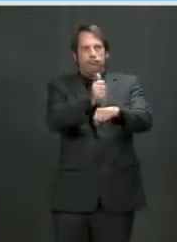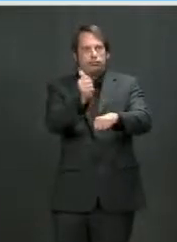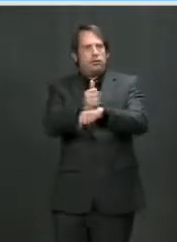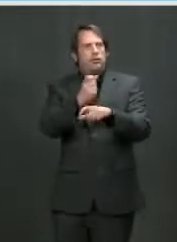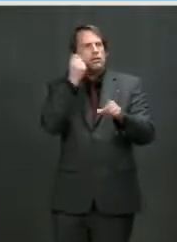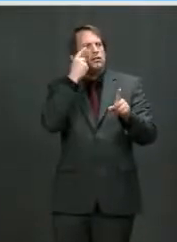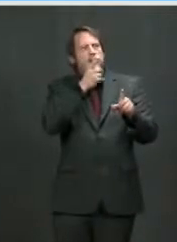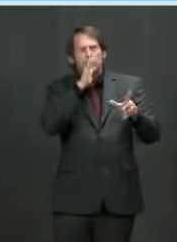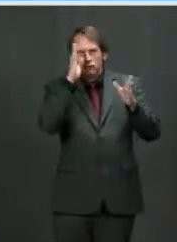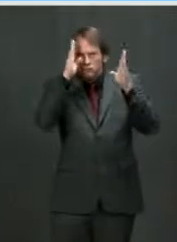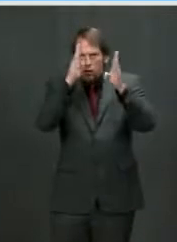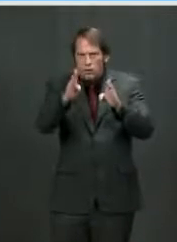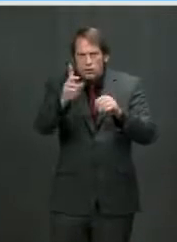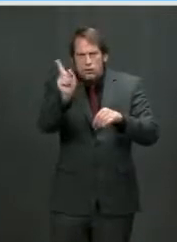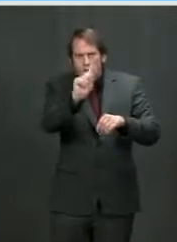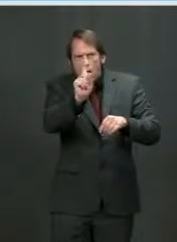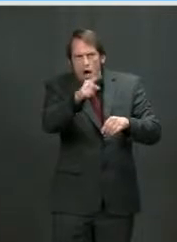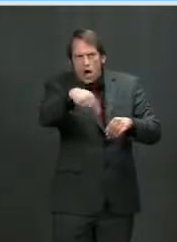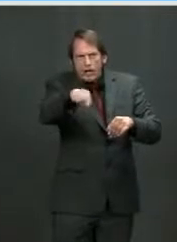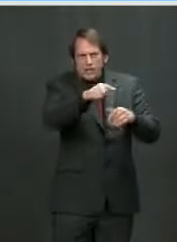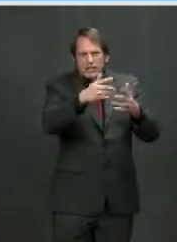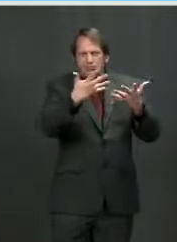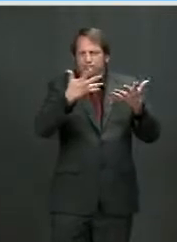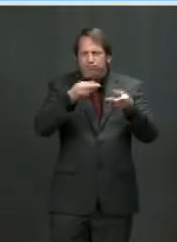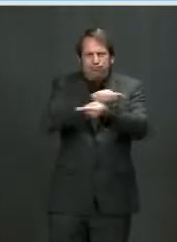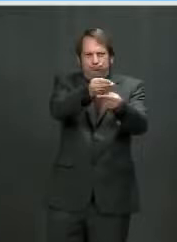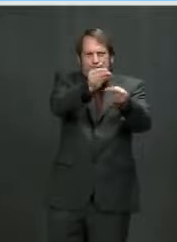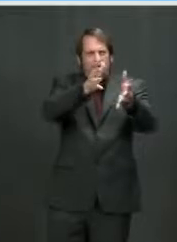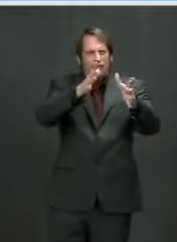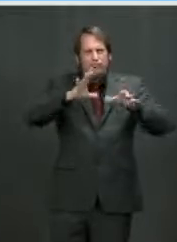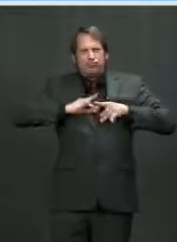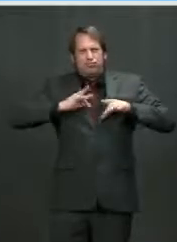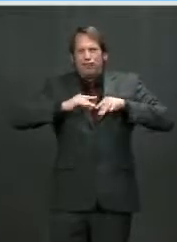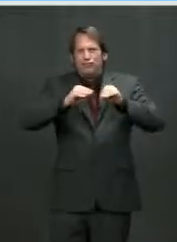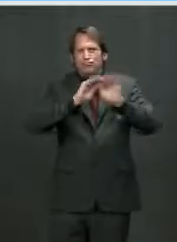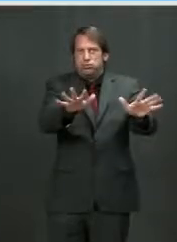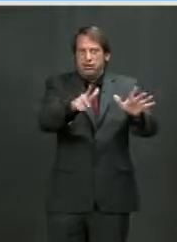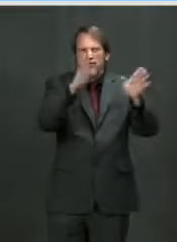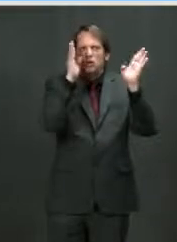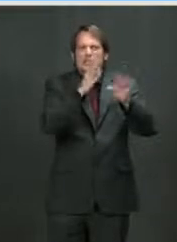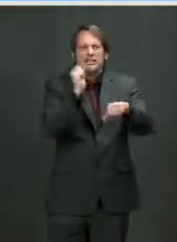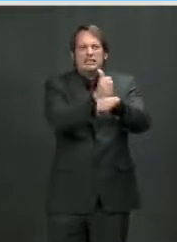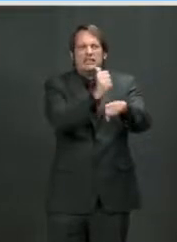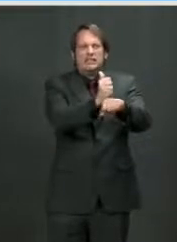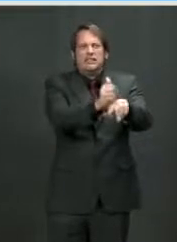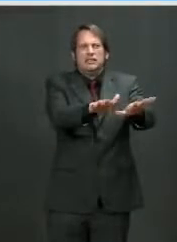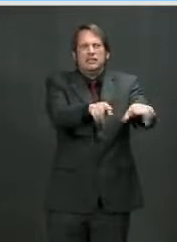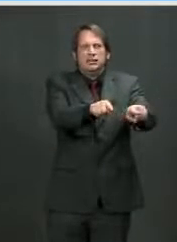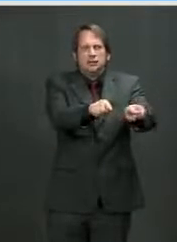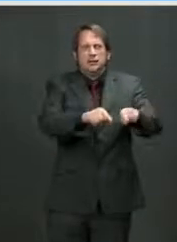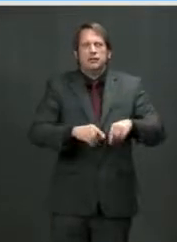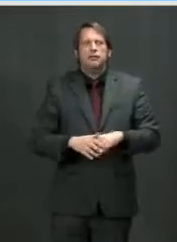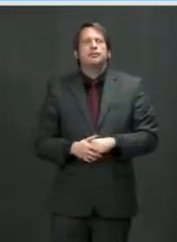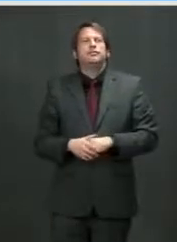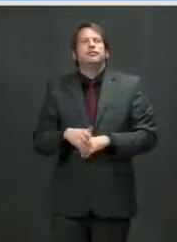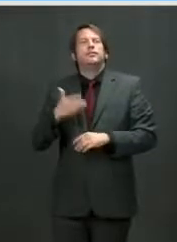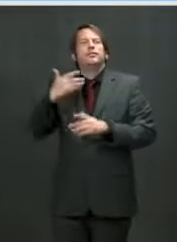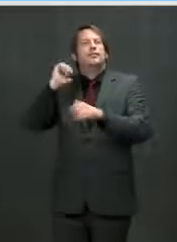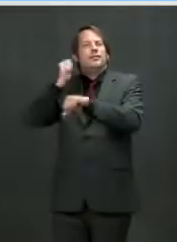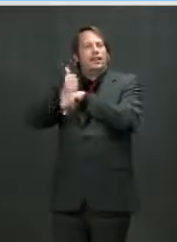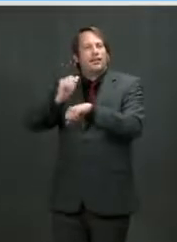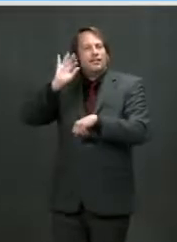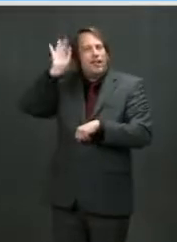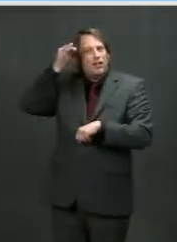largely in underserved communities. We're locating our federal vaccination sites in places where we think there's the greatest need to